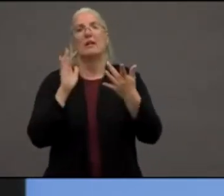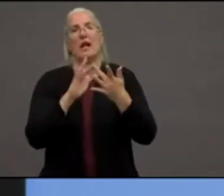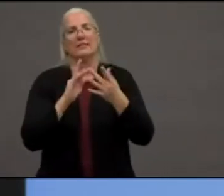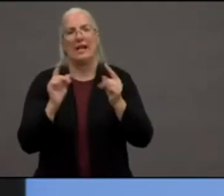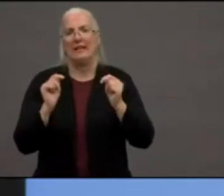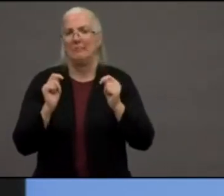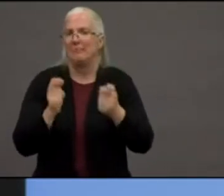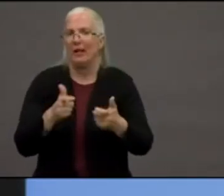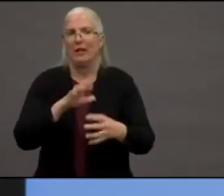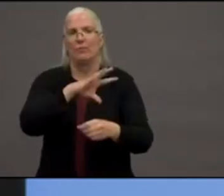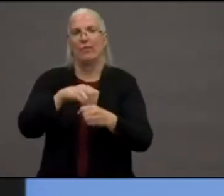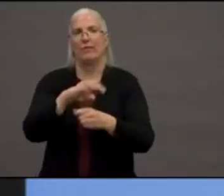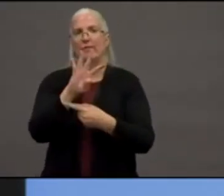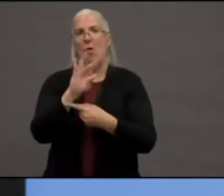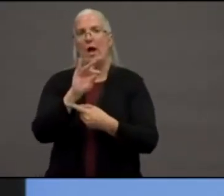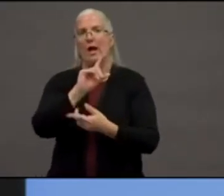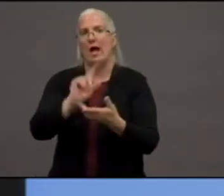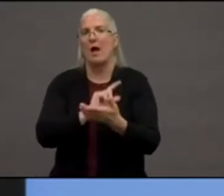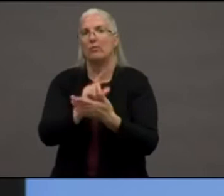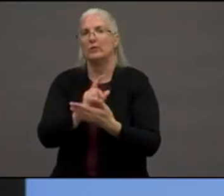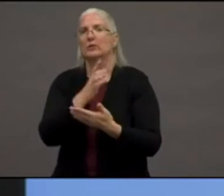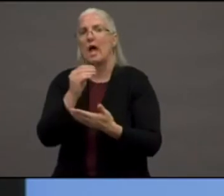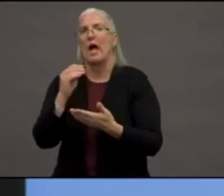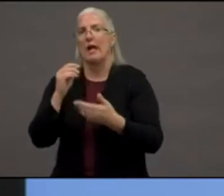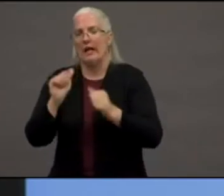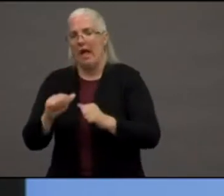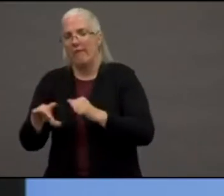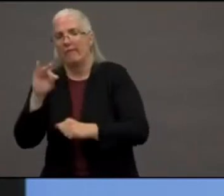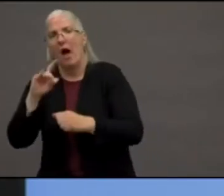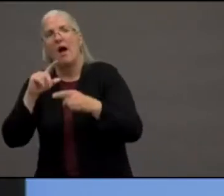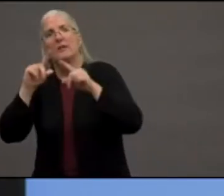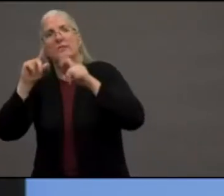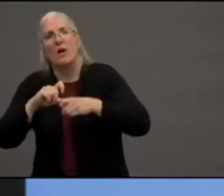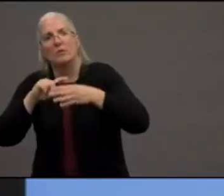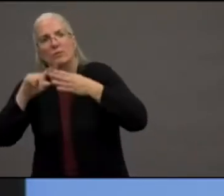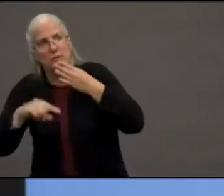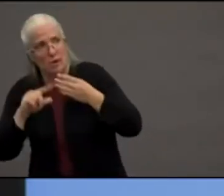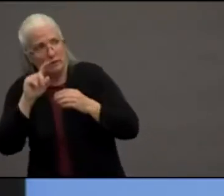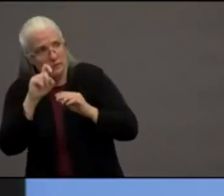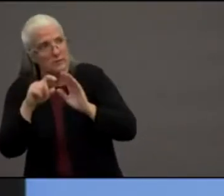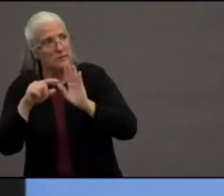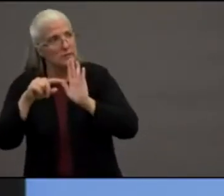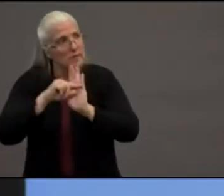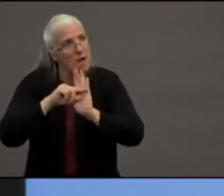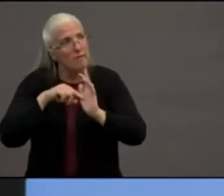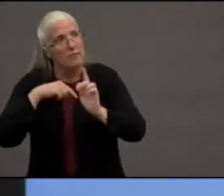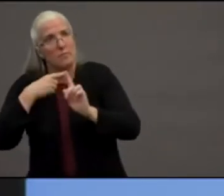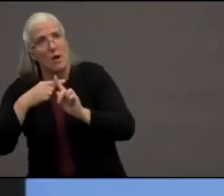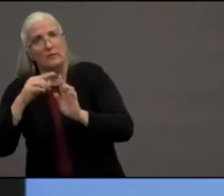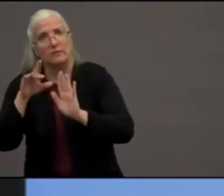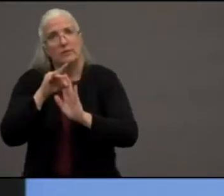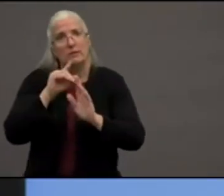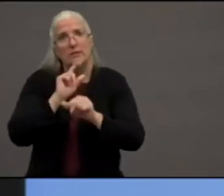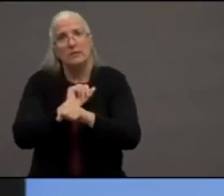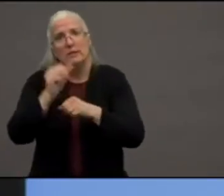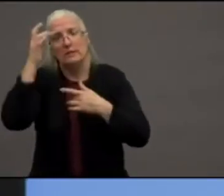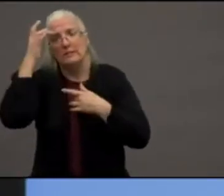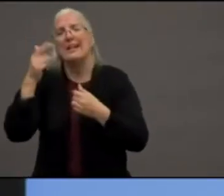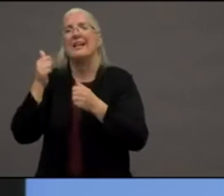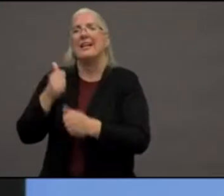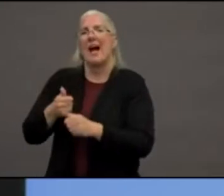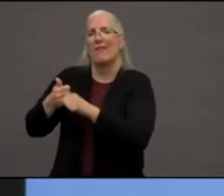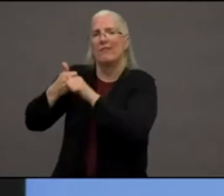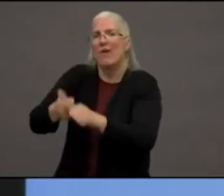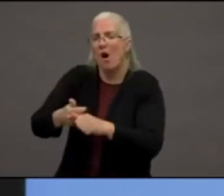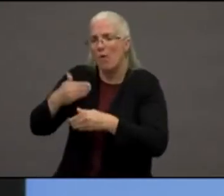result. And then also make sure that you go into those procedures to identify as many close contacts, if not all